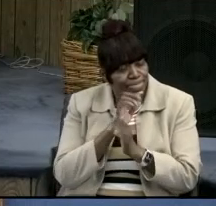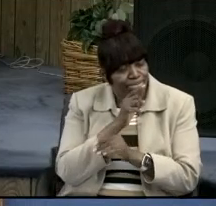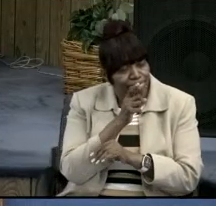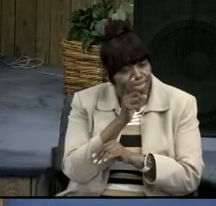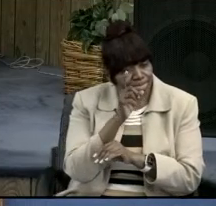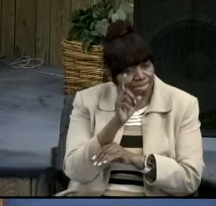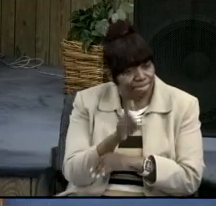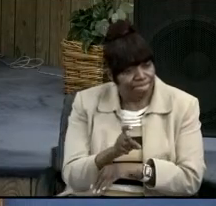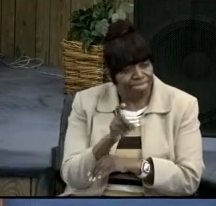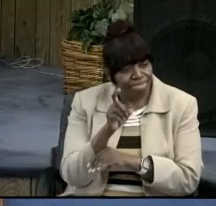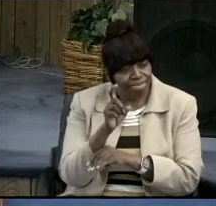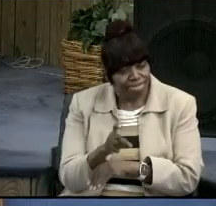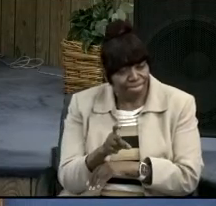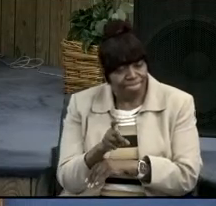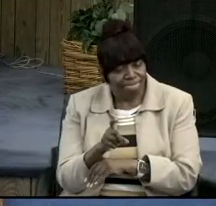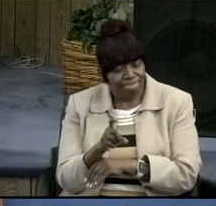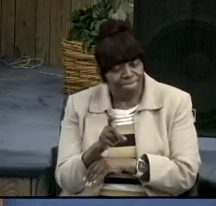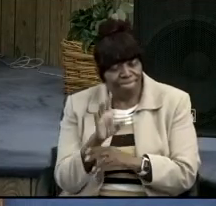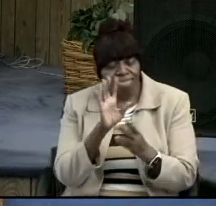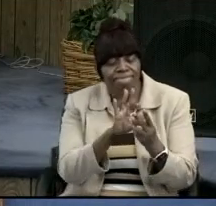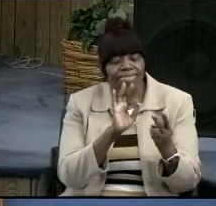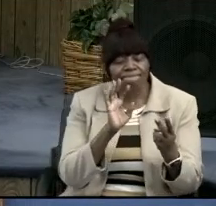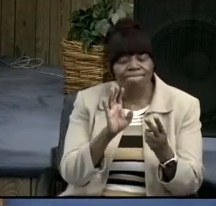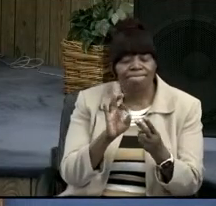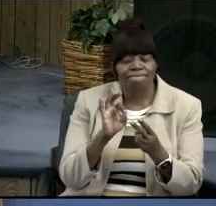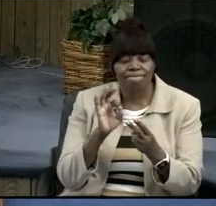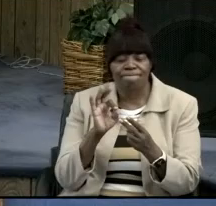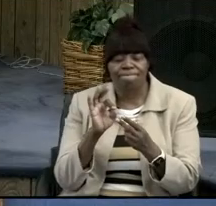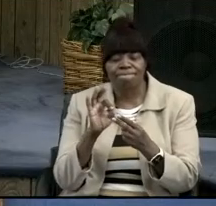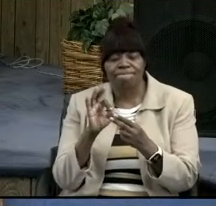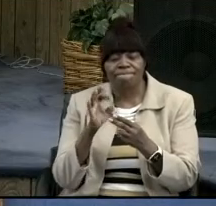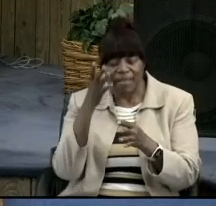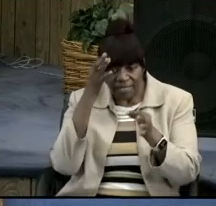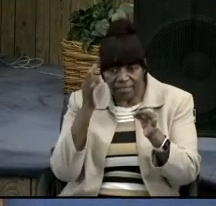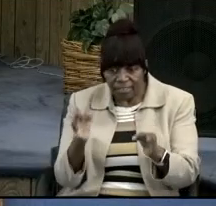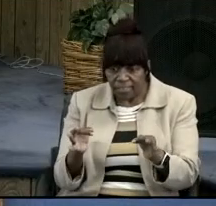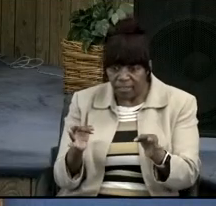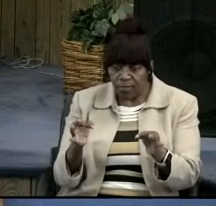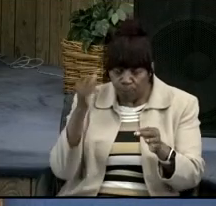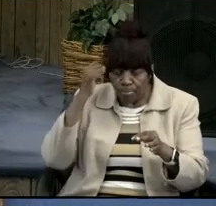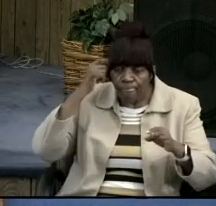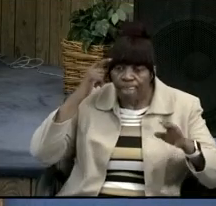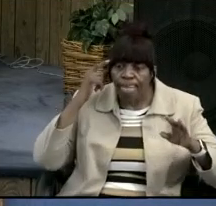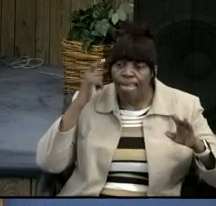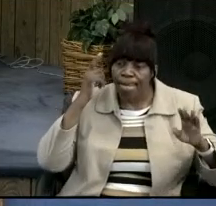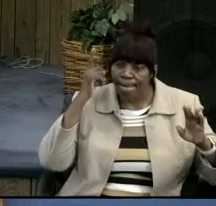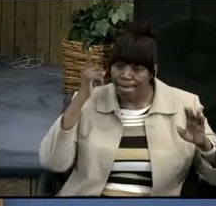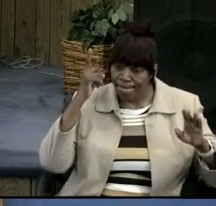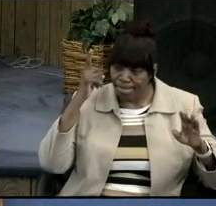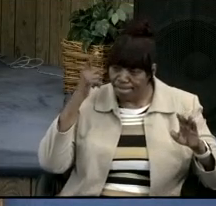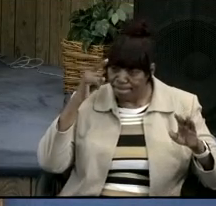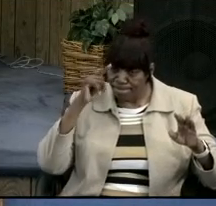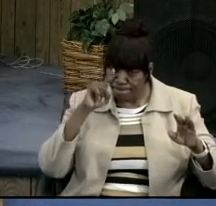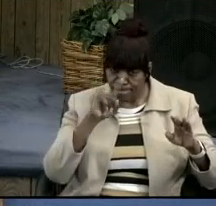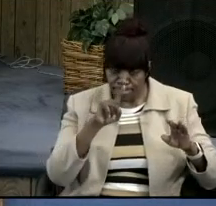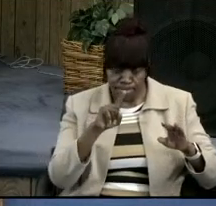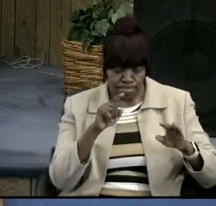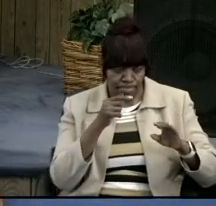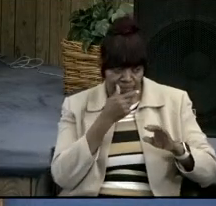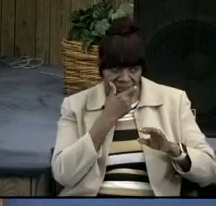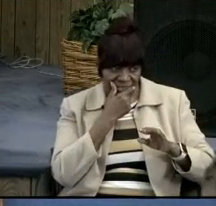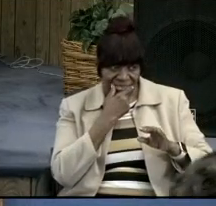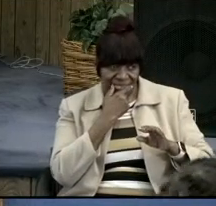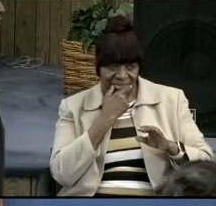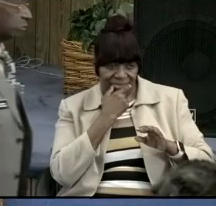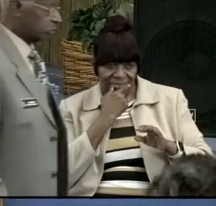to make your calling and election sure. Maybe you have, the light came on for you today, and you